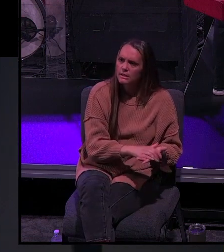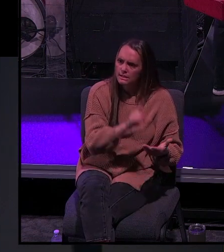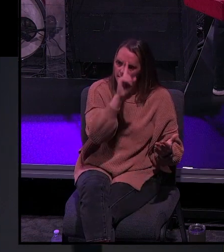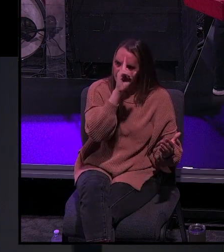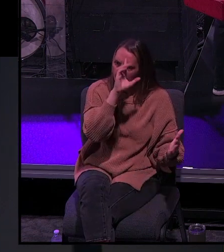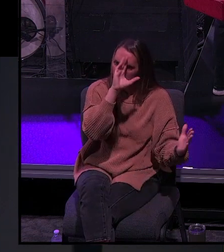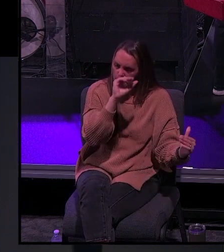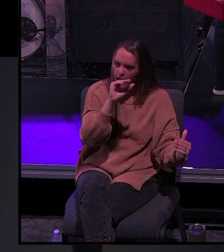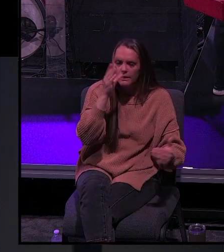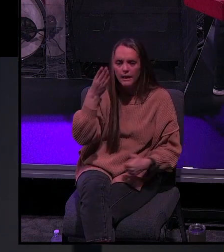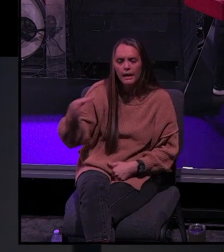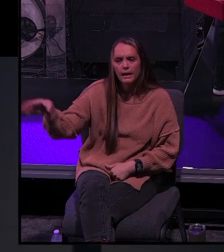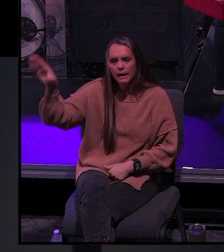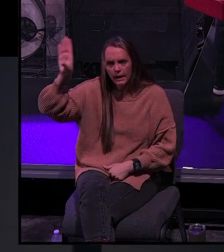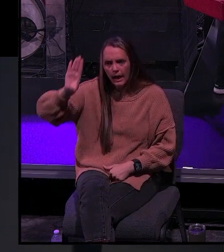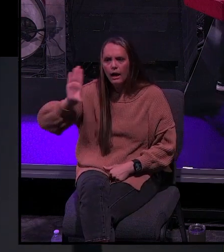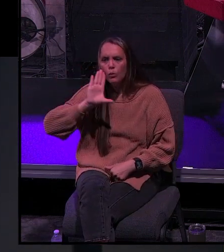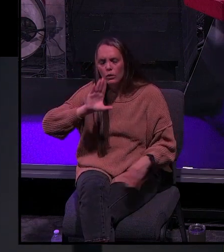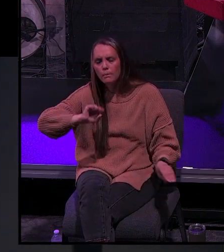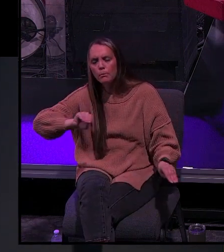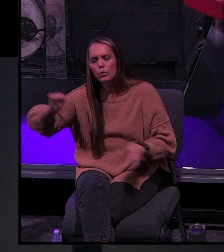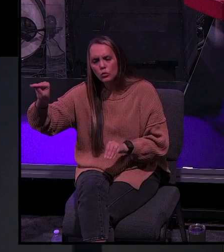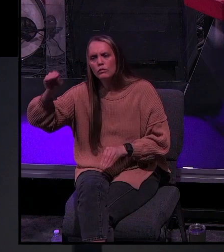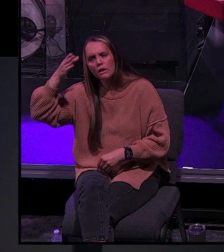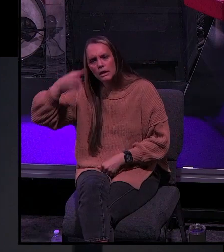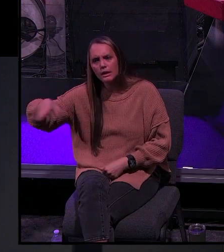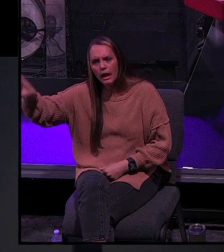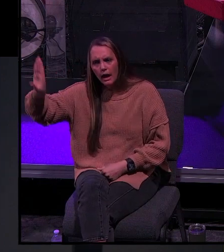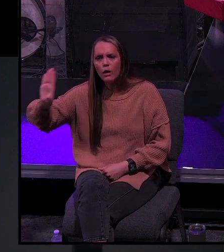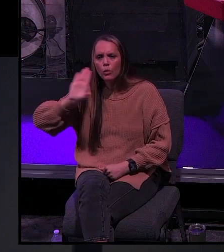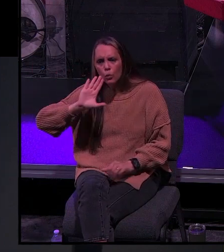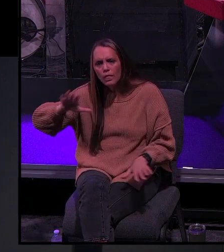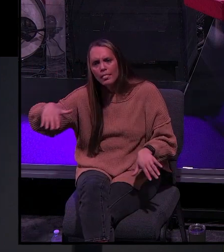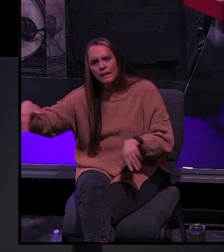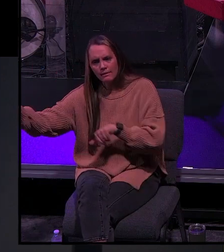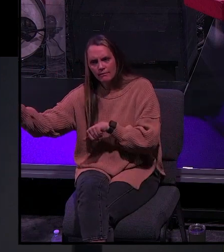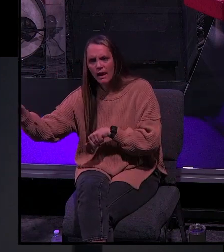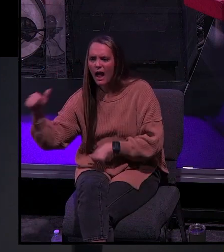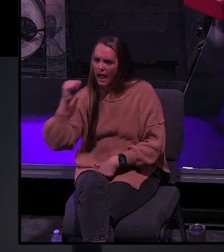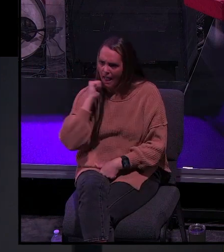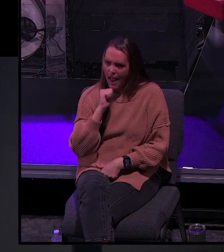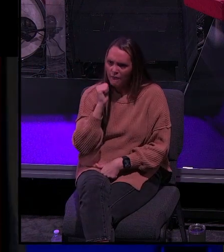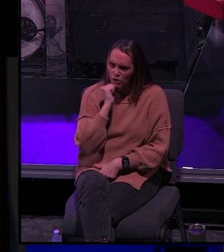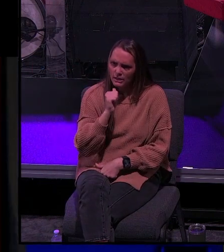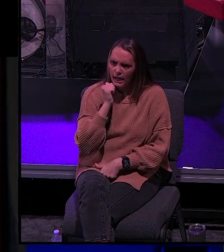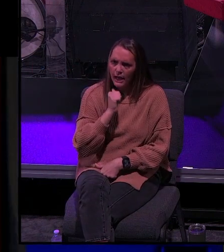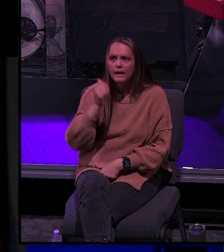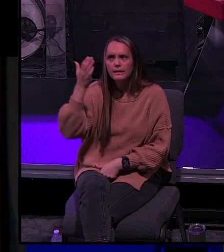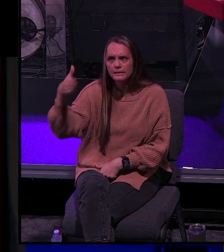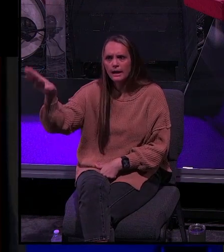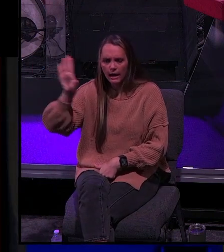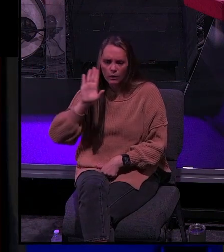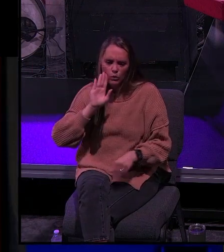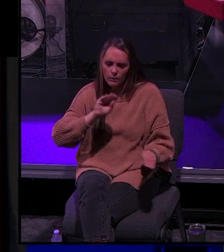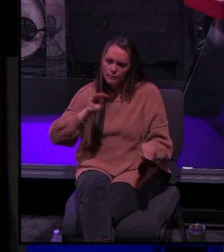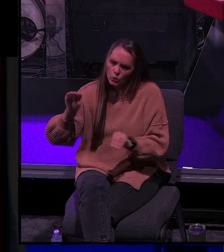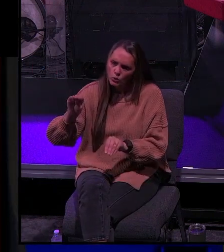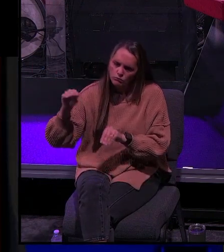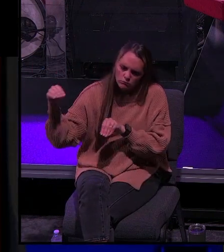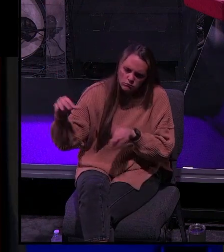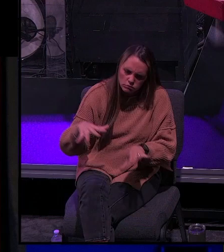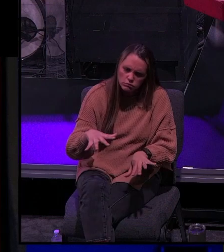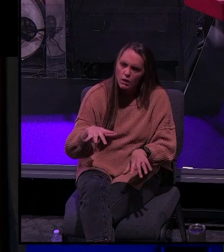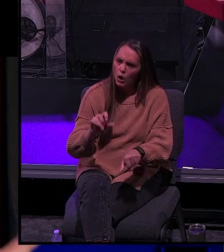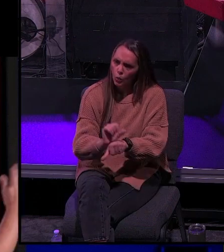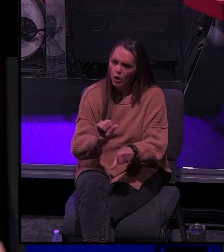going to move, that he was going to lead them, that he was going to every single day move and work. So they didn't go, okay, God, we're going to